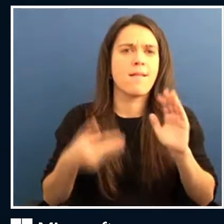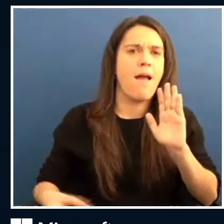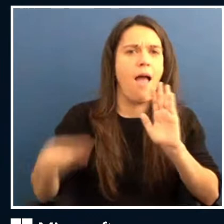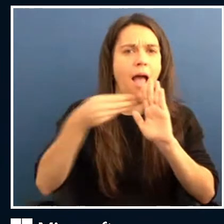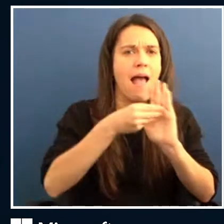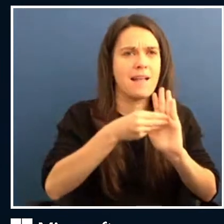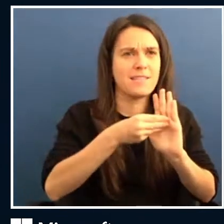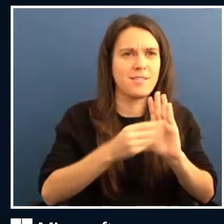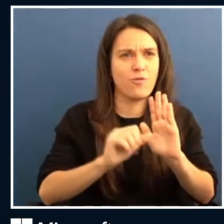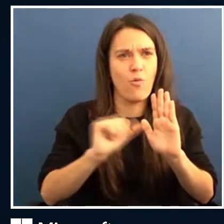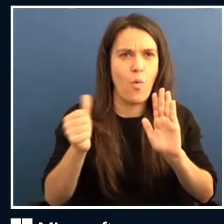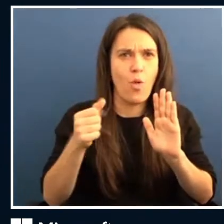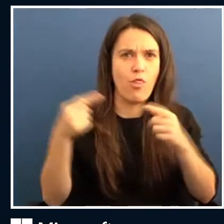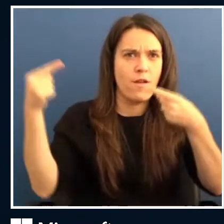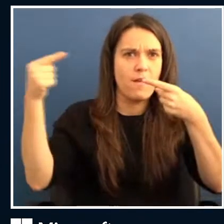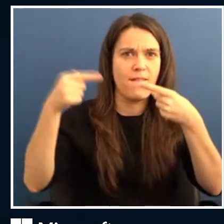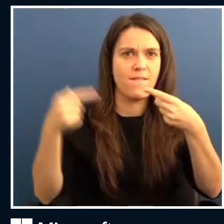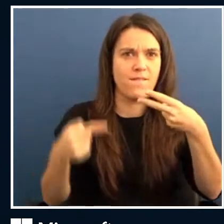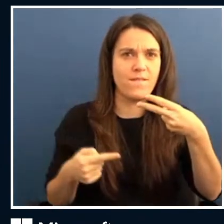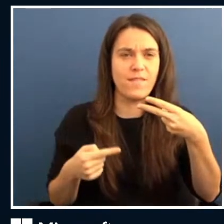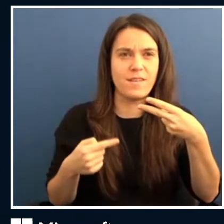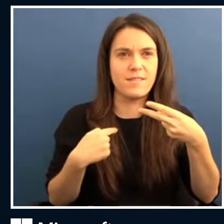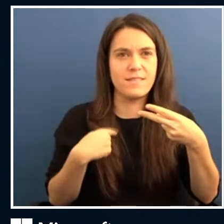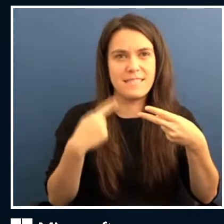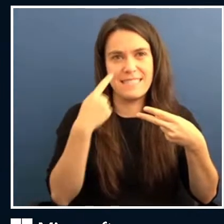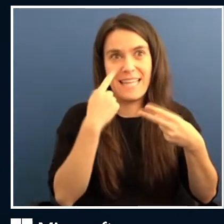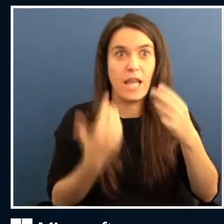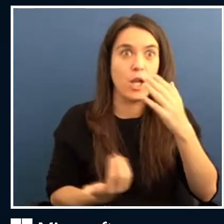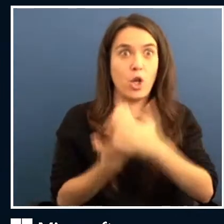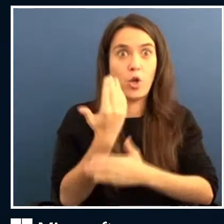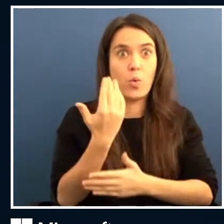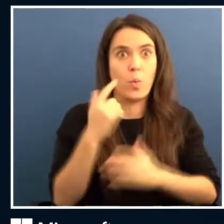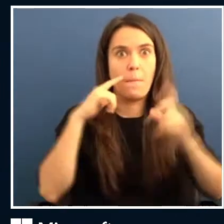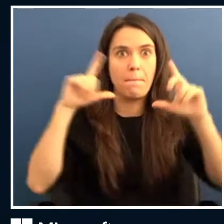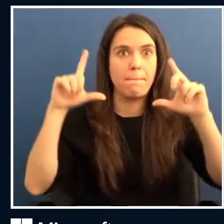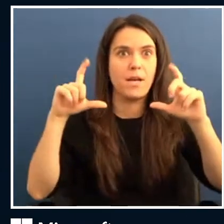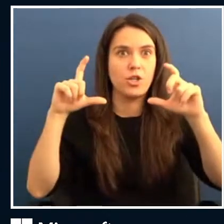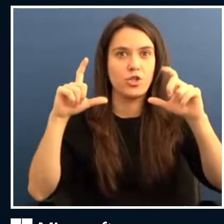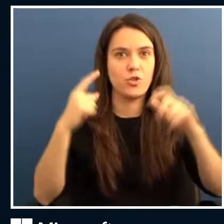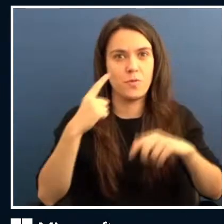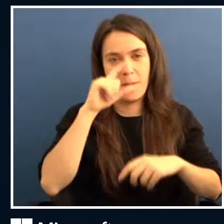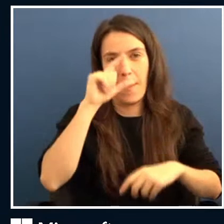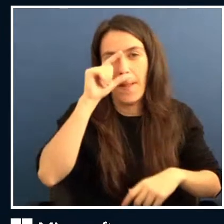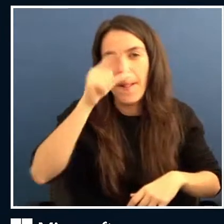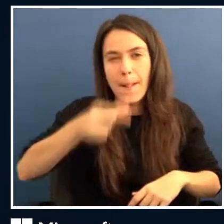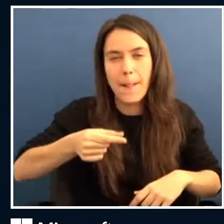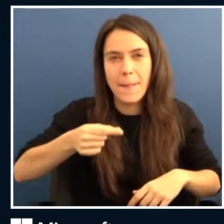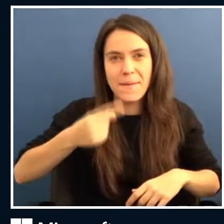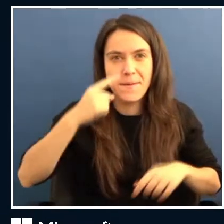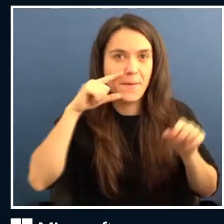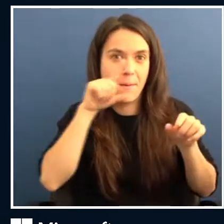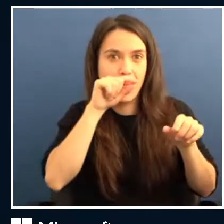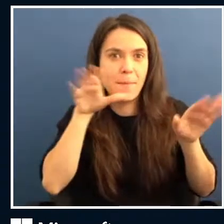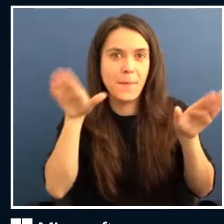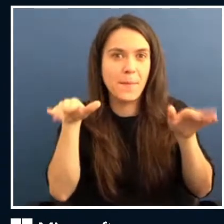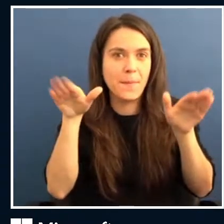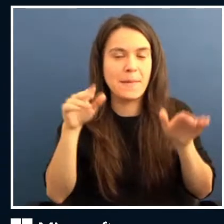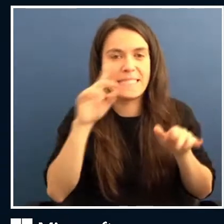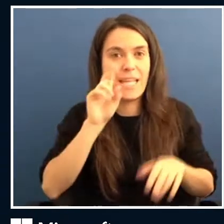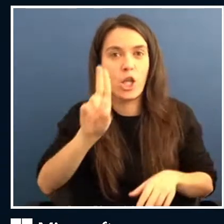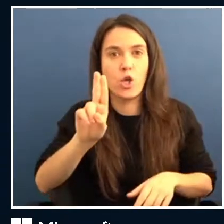it the name URL, and then we're going to find an image of a hummingbird and copy its URL, its image